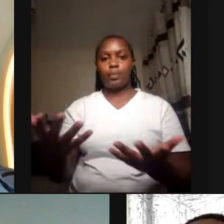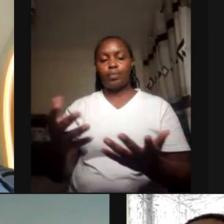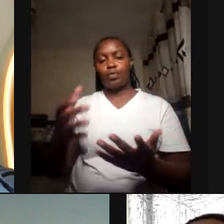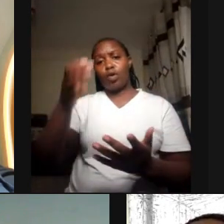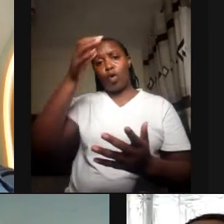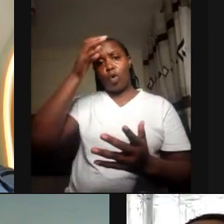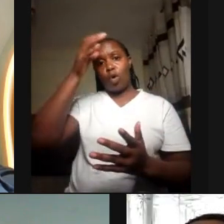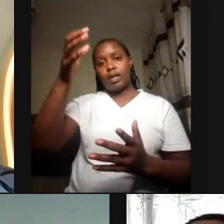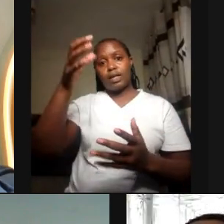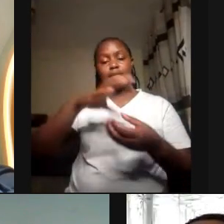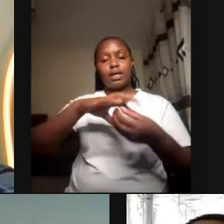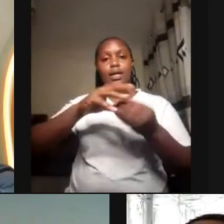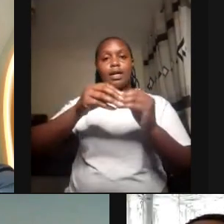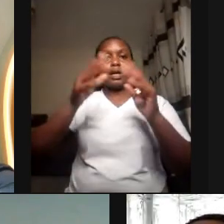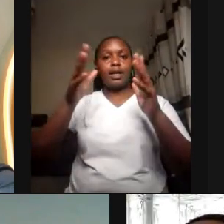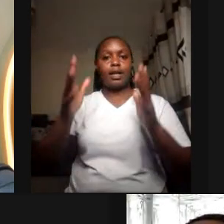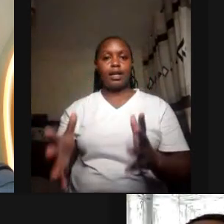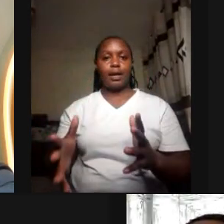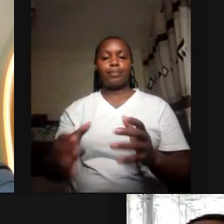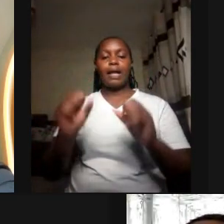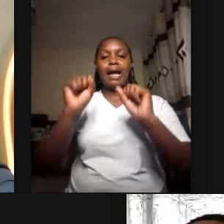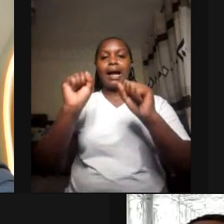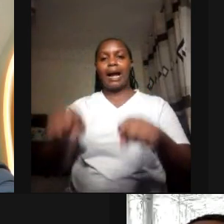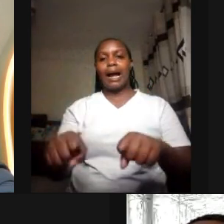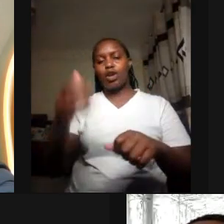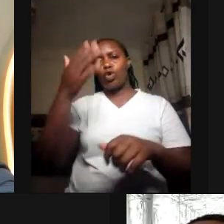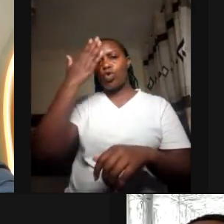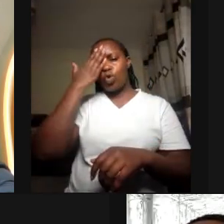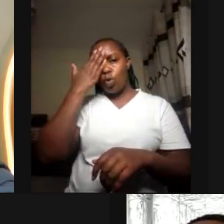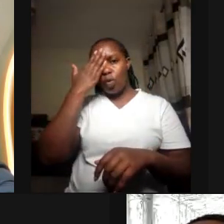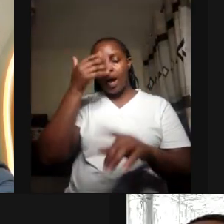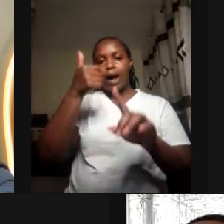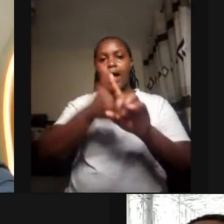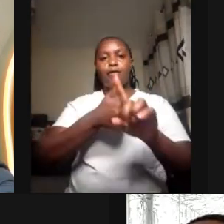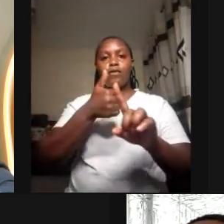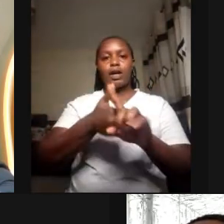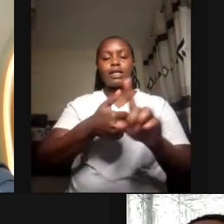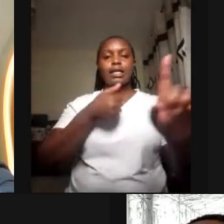the impact of their advocacy work?